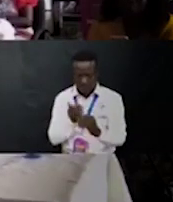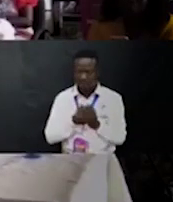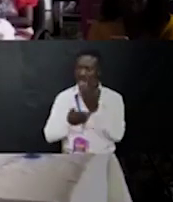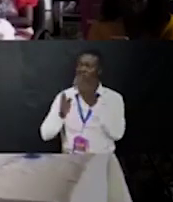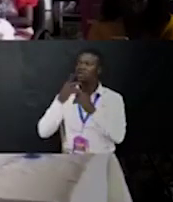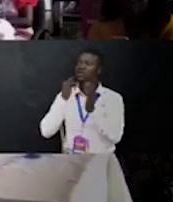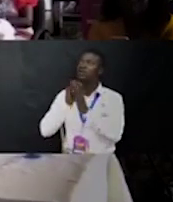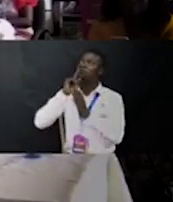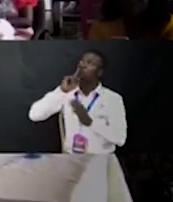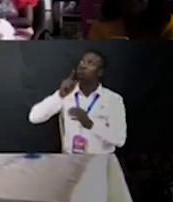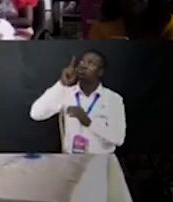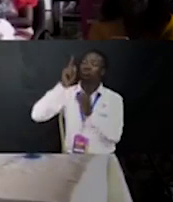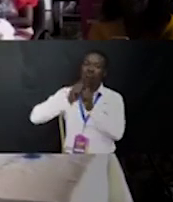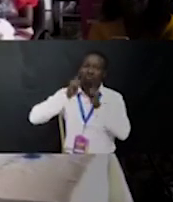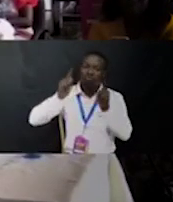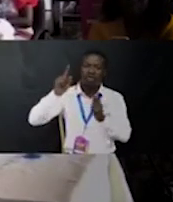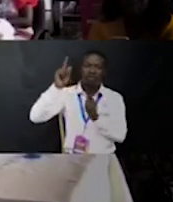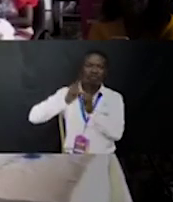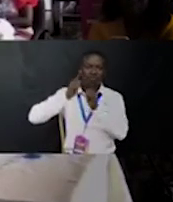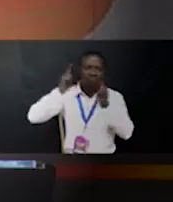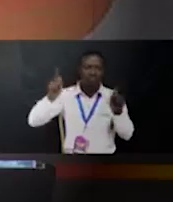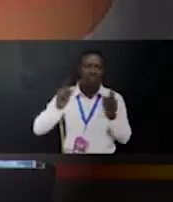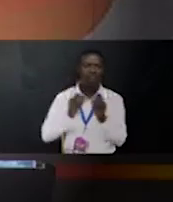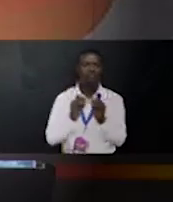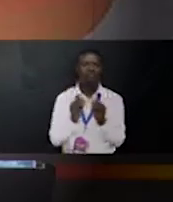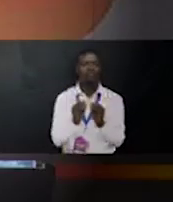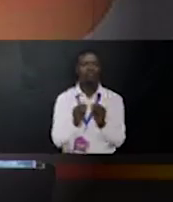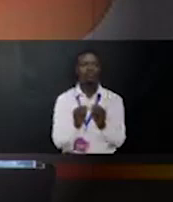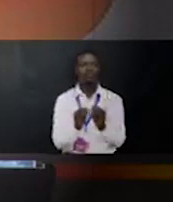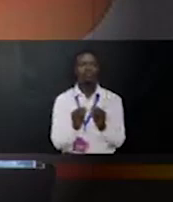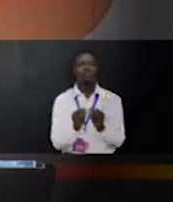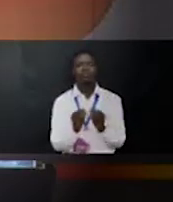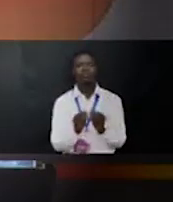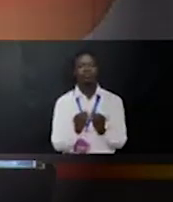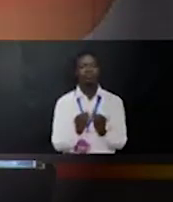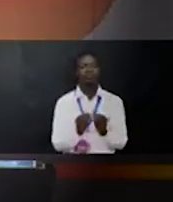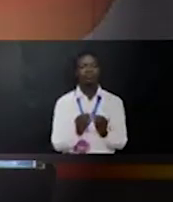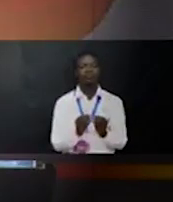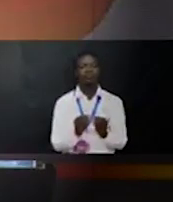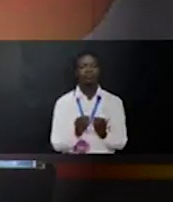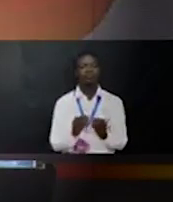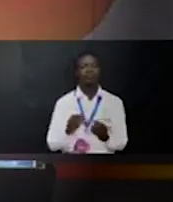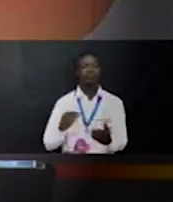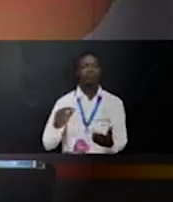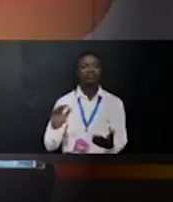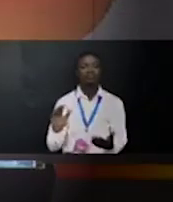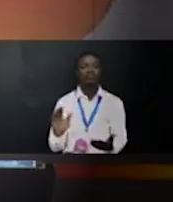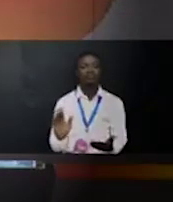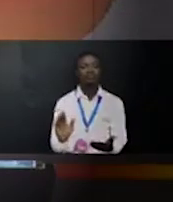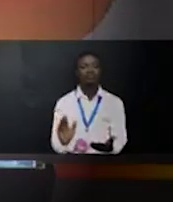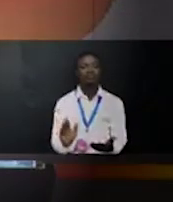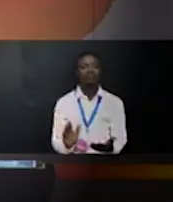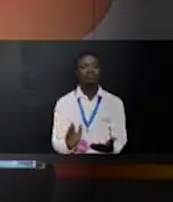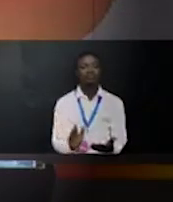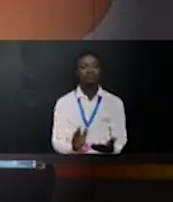are great. You are great. You are great. In my heart.